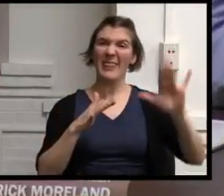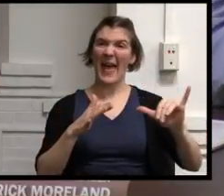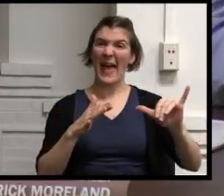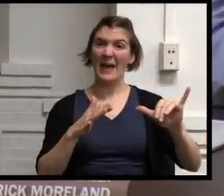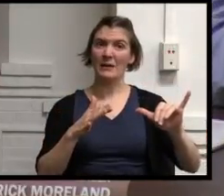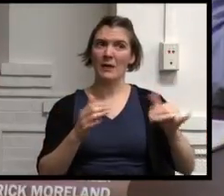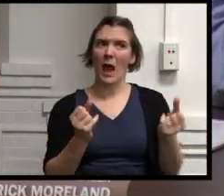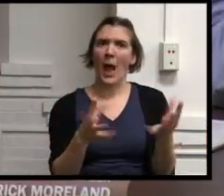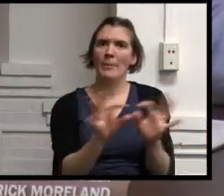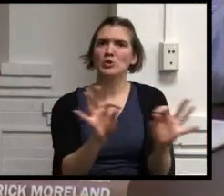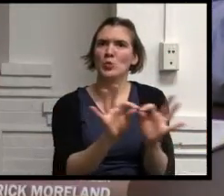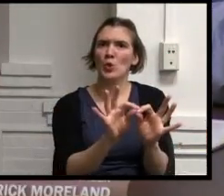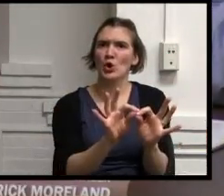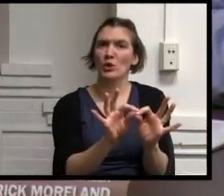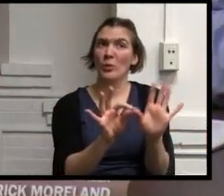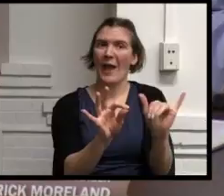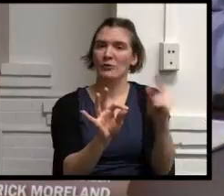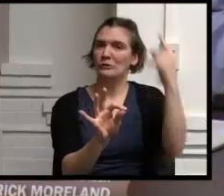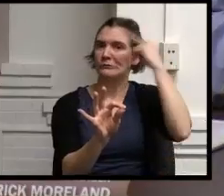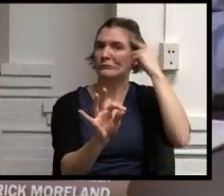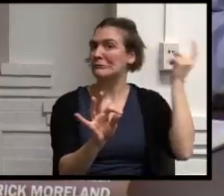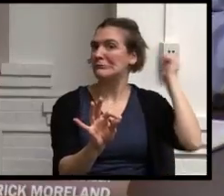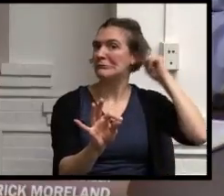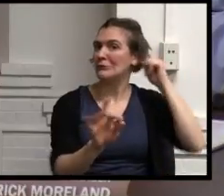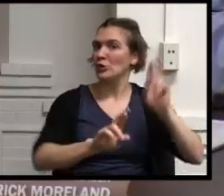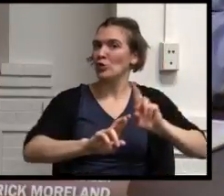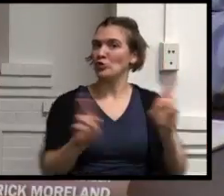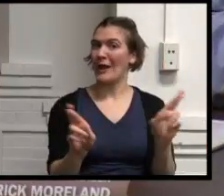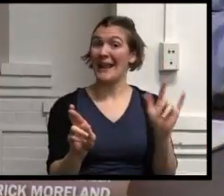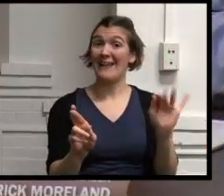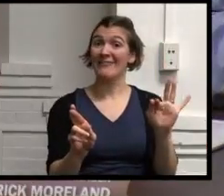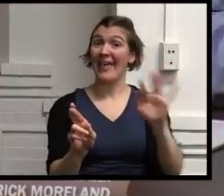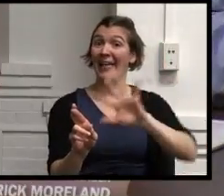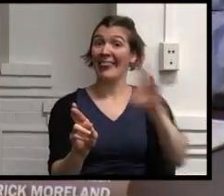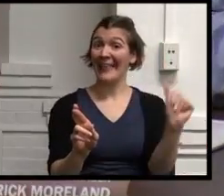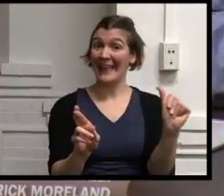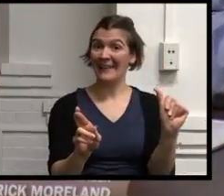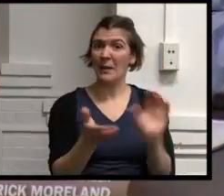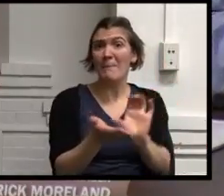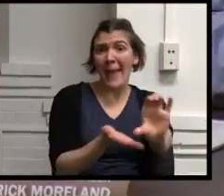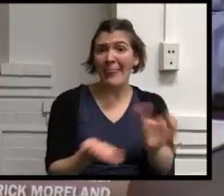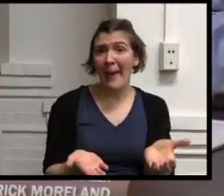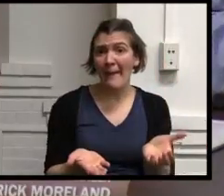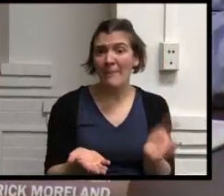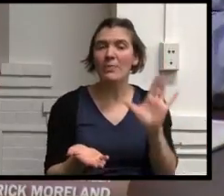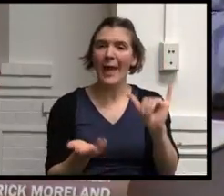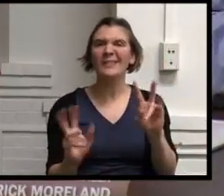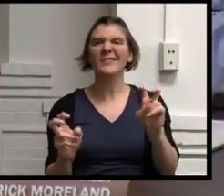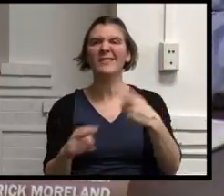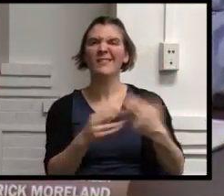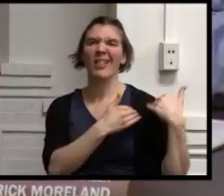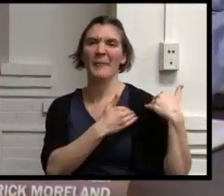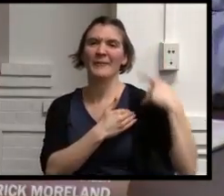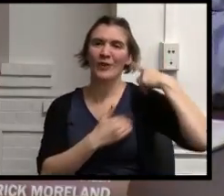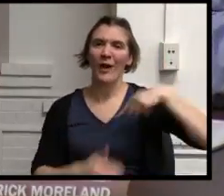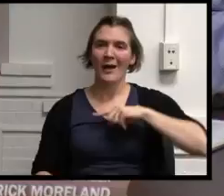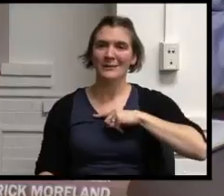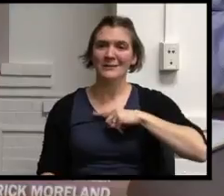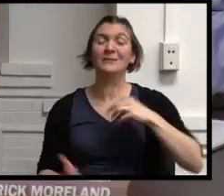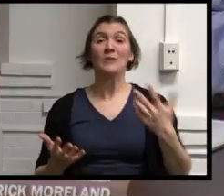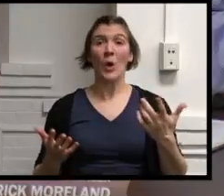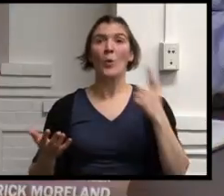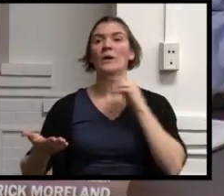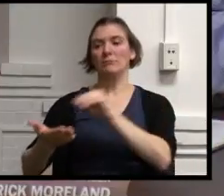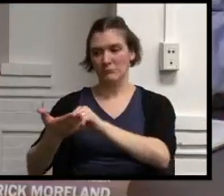is. And so that's what it is. And we recognize the liability in the government-wide